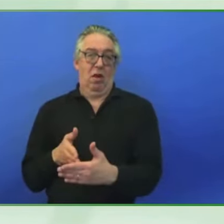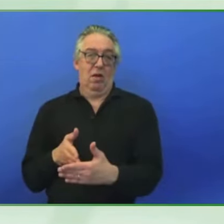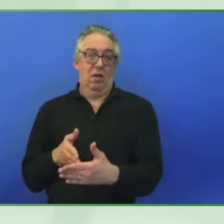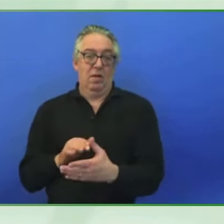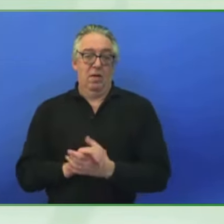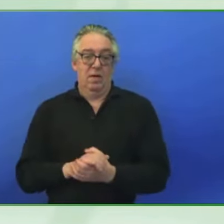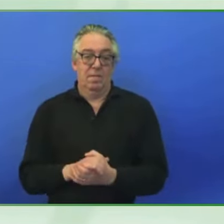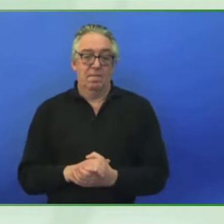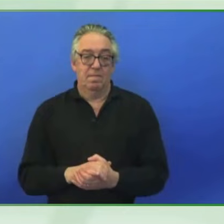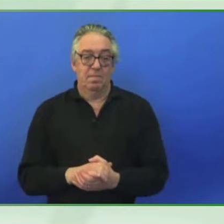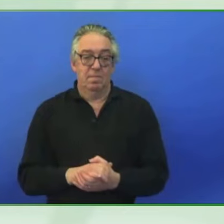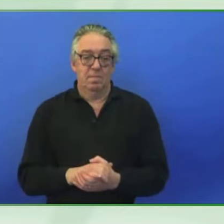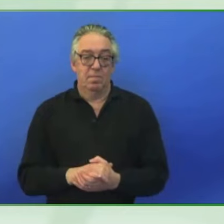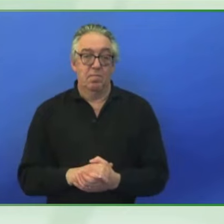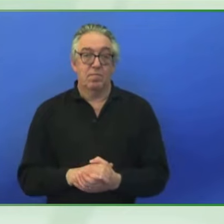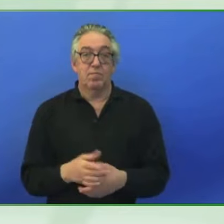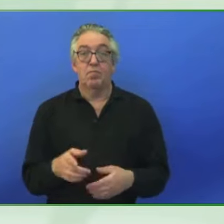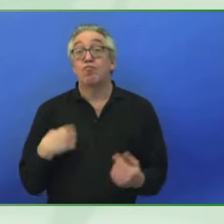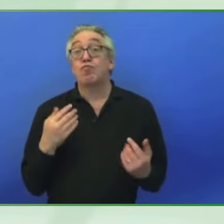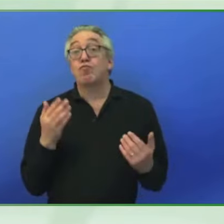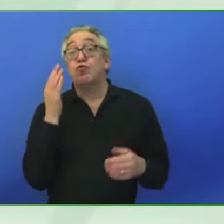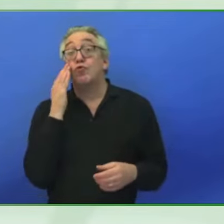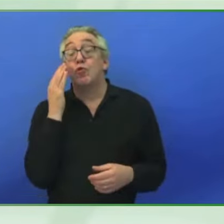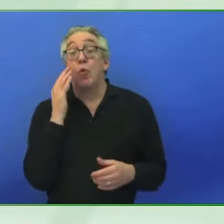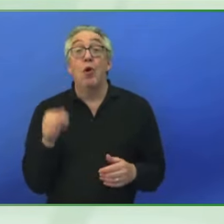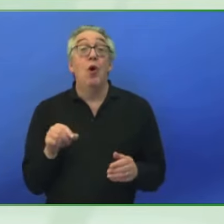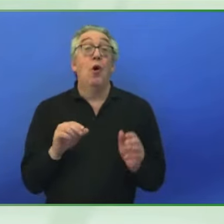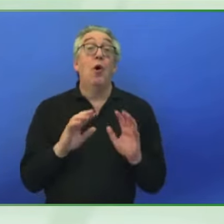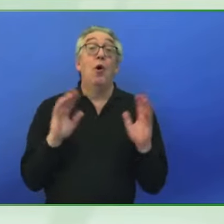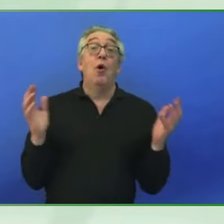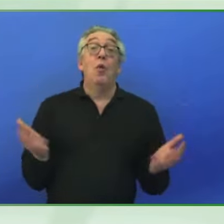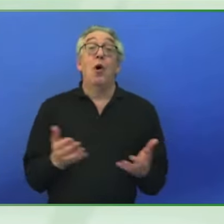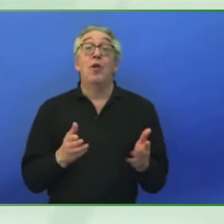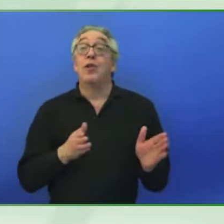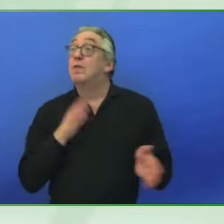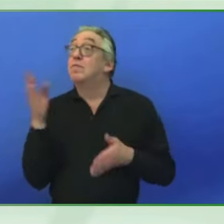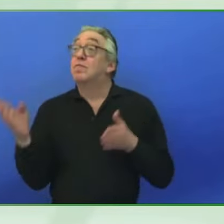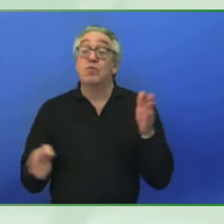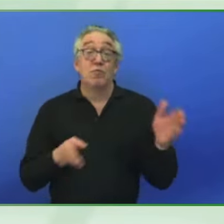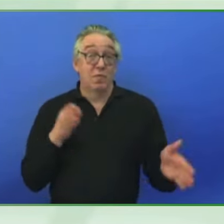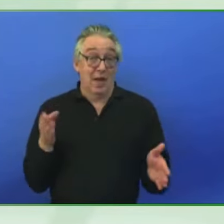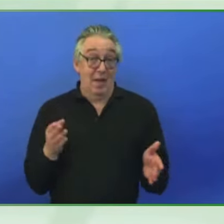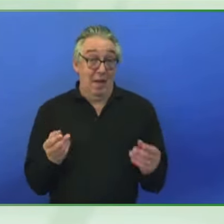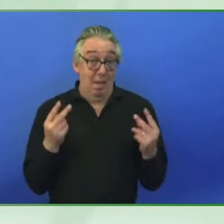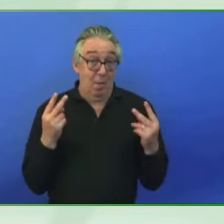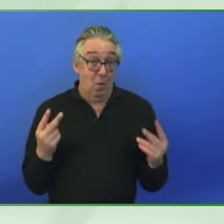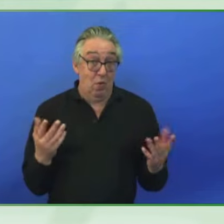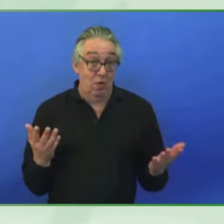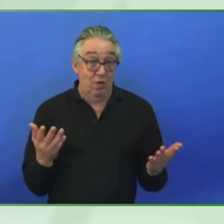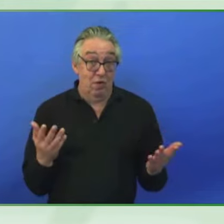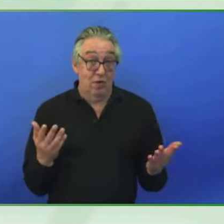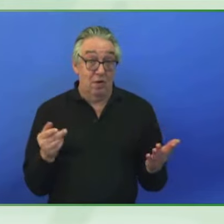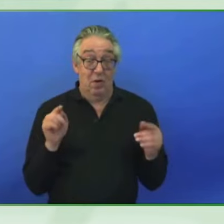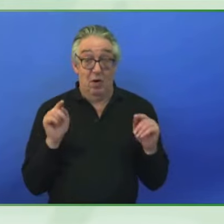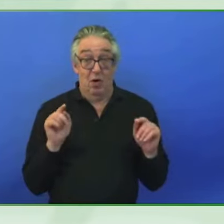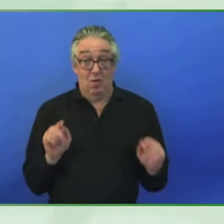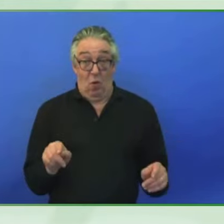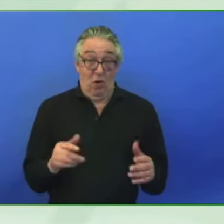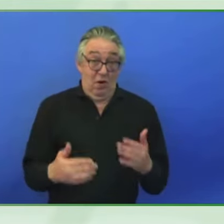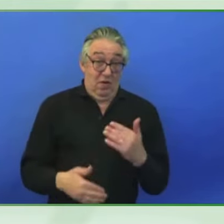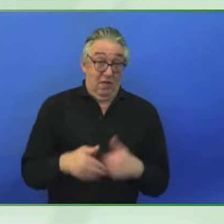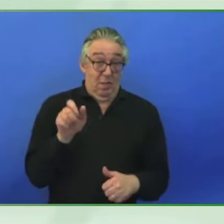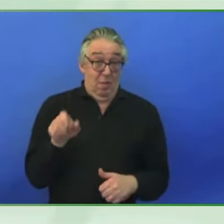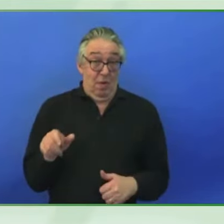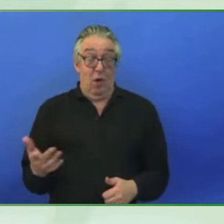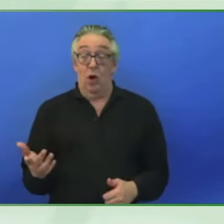cities worldwide, mobility and transportation, getting around is key to better outcomes for people with disabilities, whether it's in